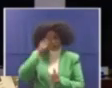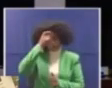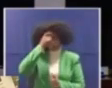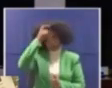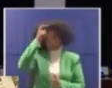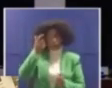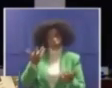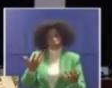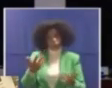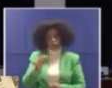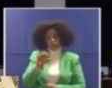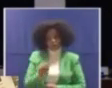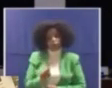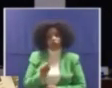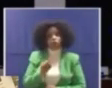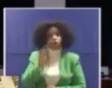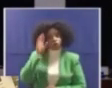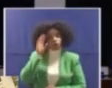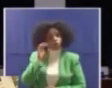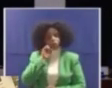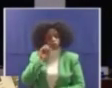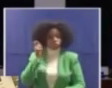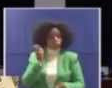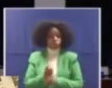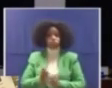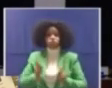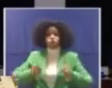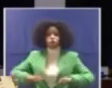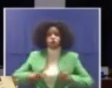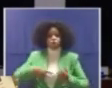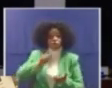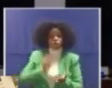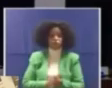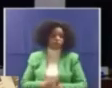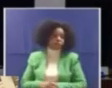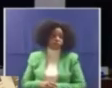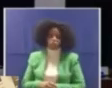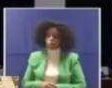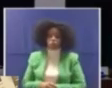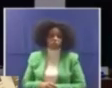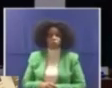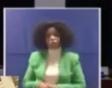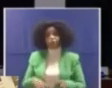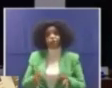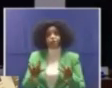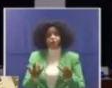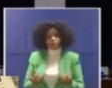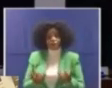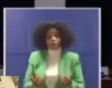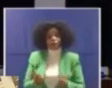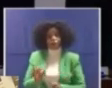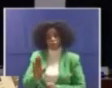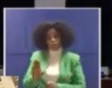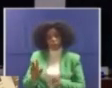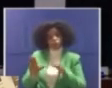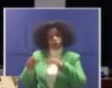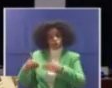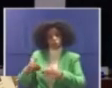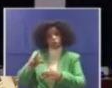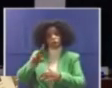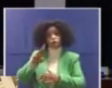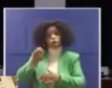refused to sign the agreement and now leads the National Salvation Front as a rebel group which operates in the central